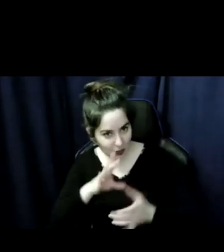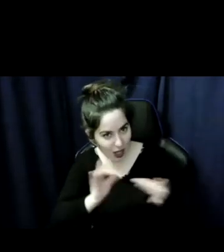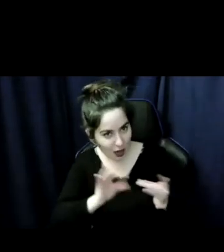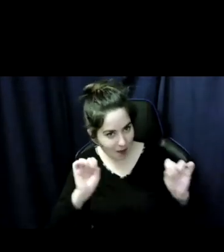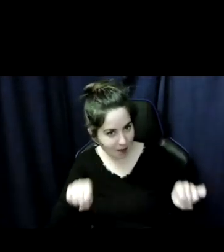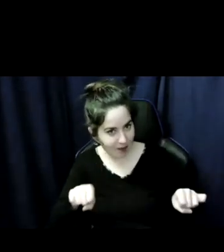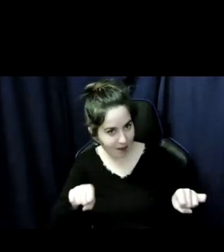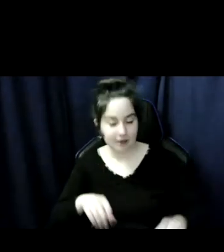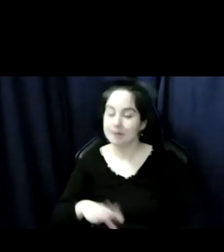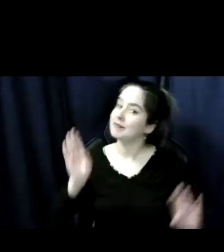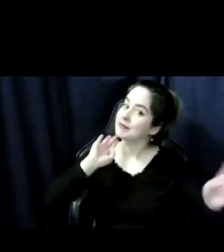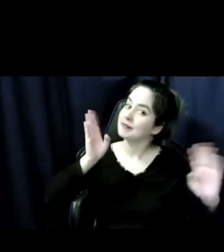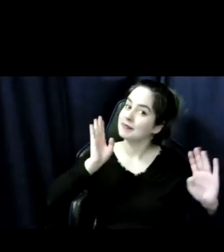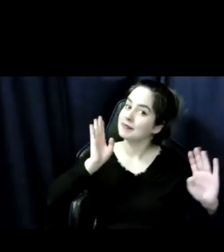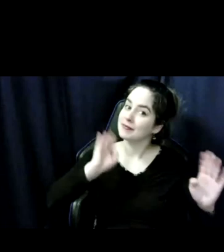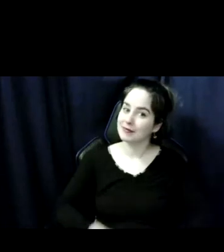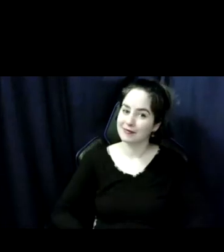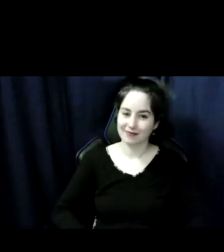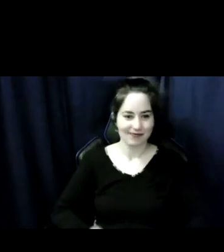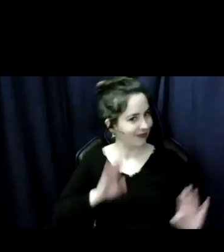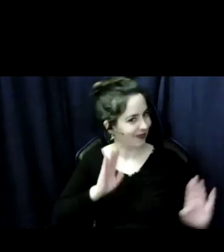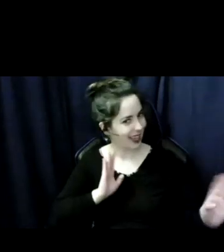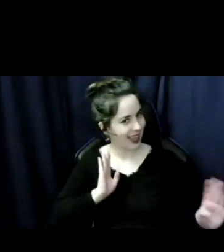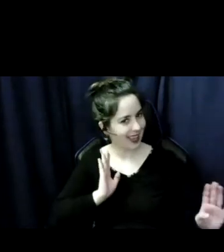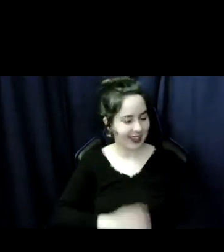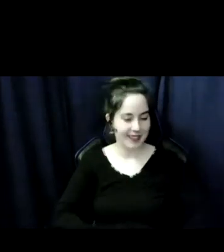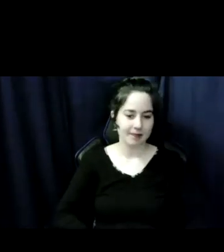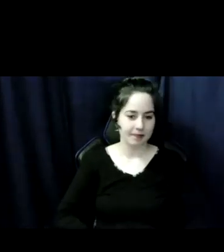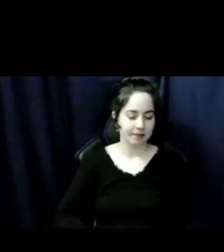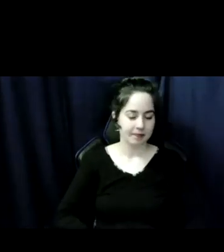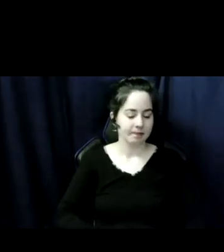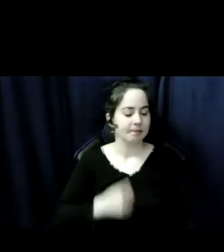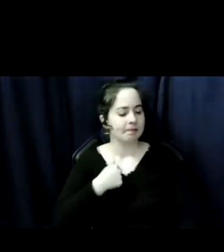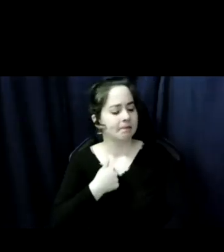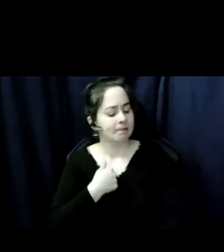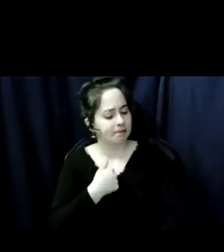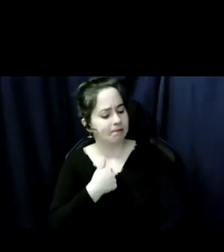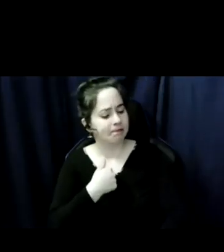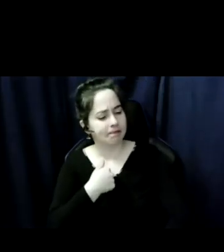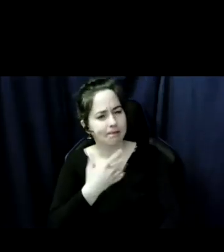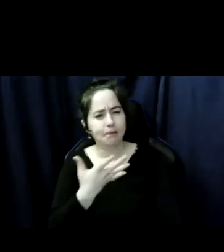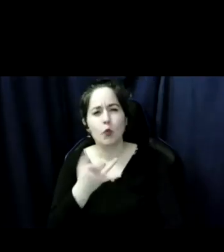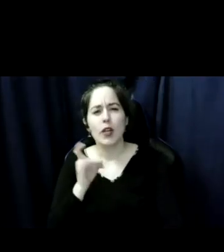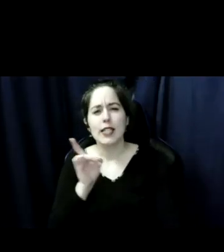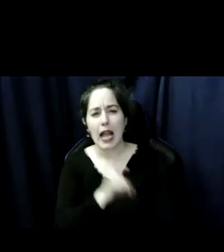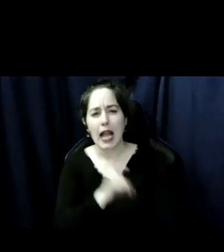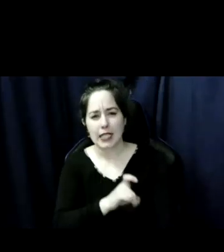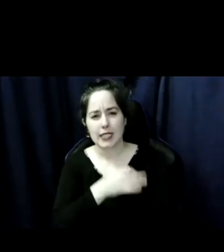Hello. Hello. Hi, Erica. I wanted to ask about